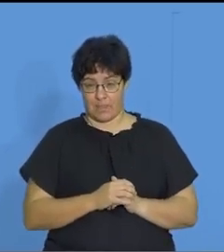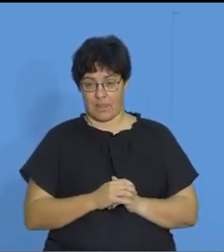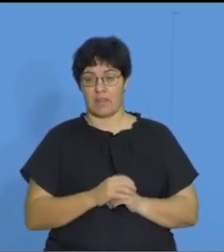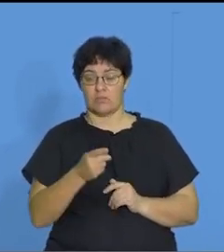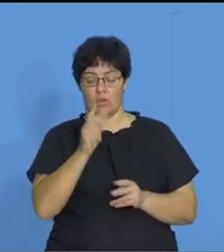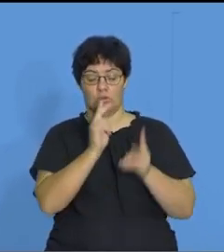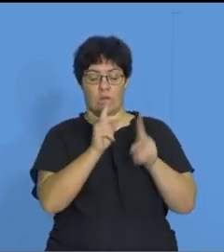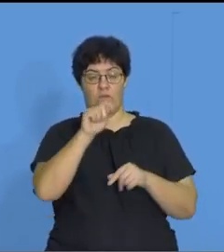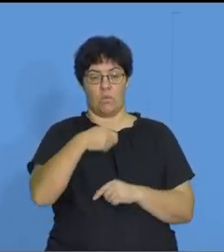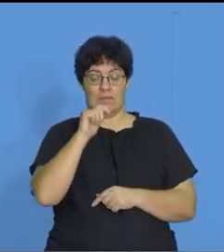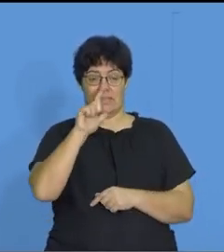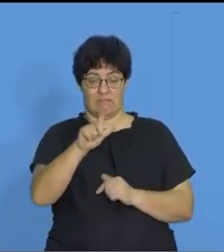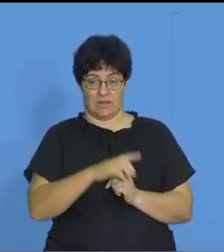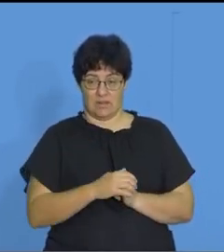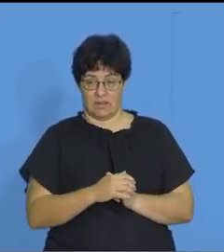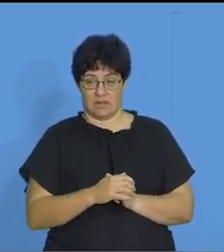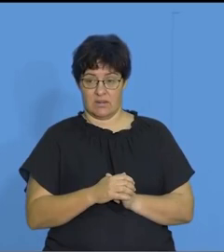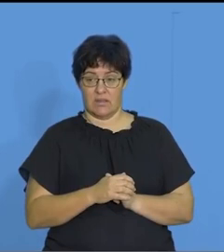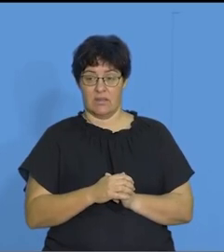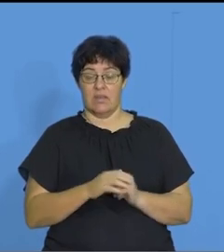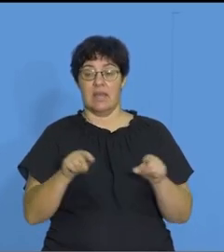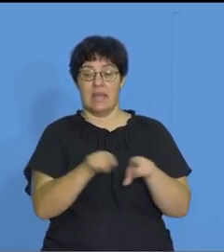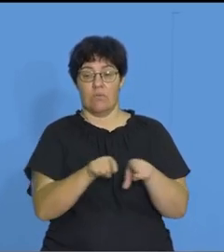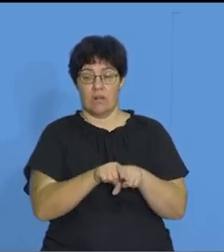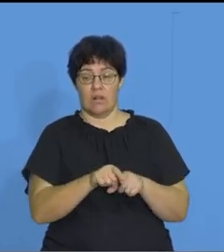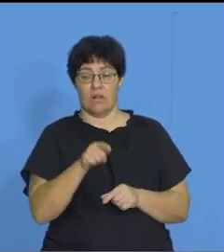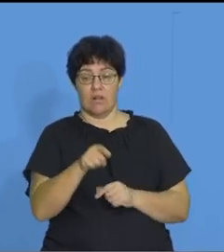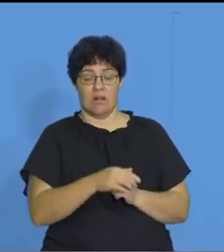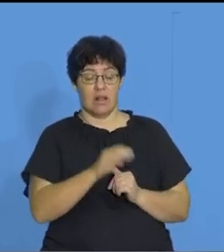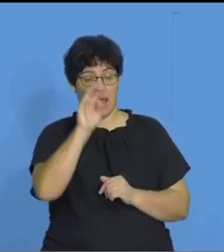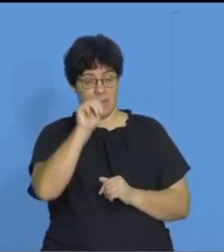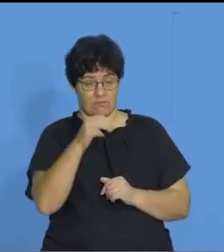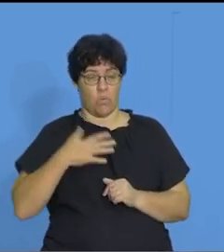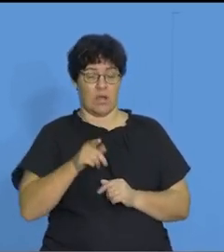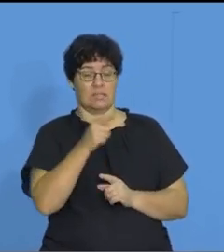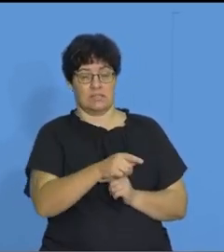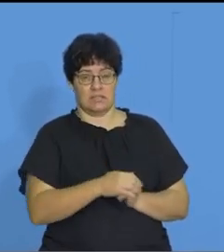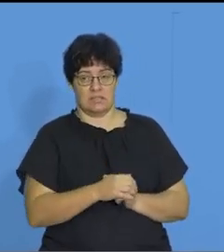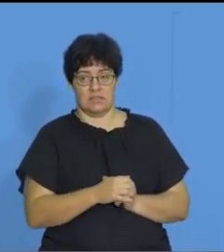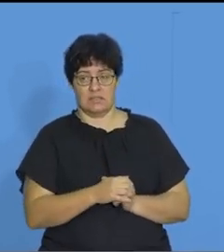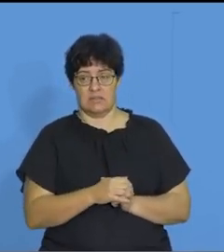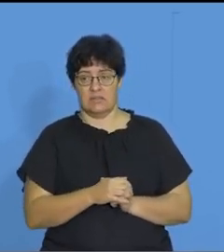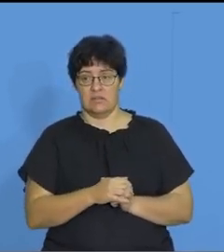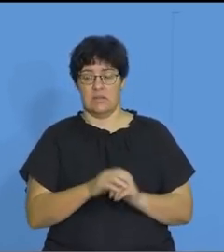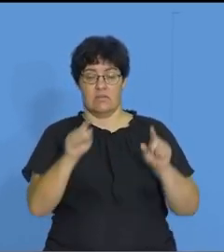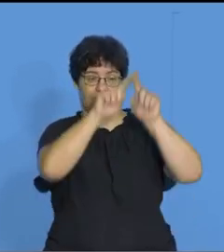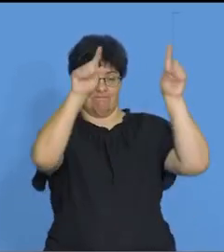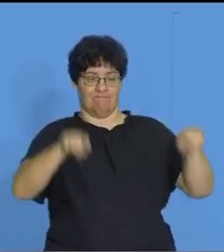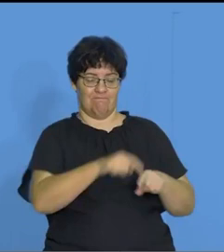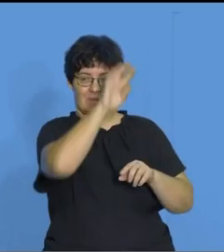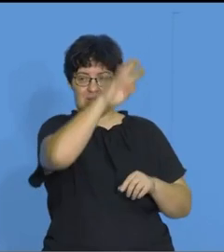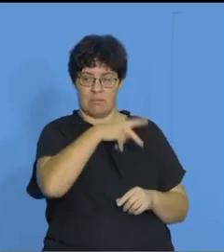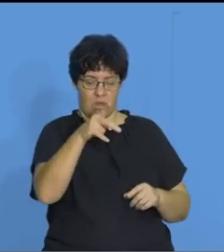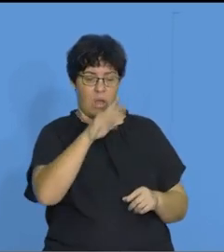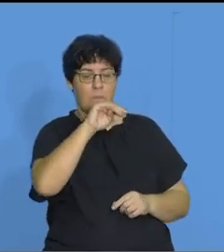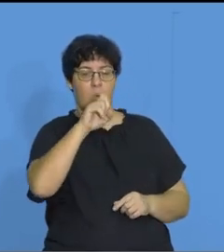the moles of methanol is 12.7, okay, is equal to the mass that we want to find, and then we can go to our